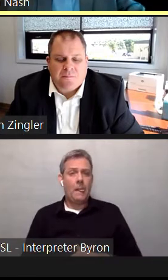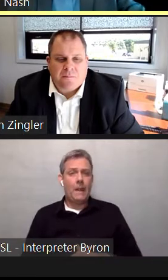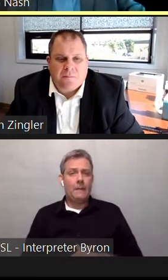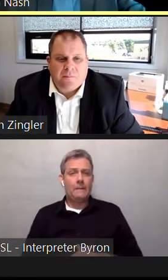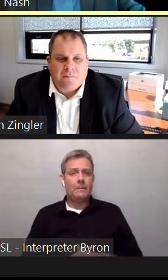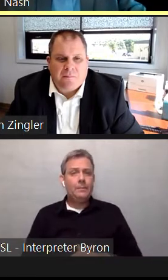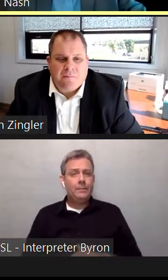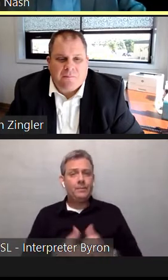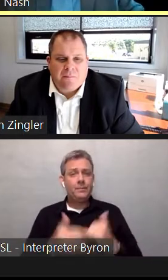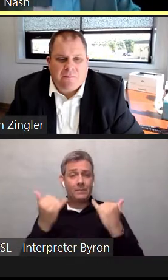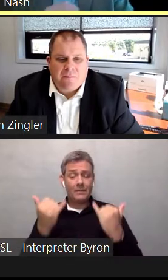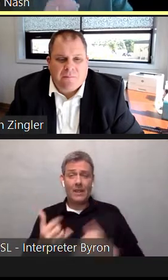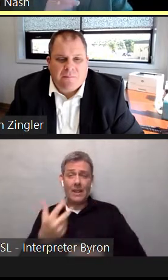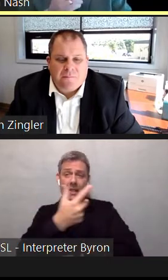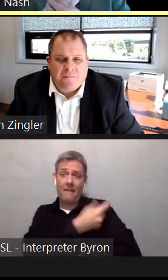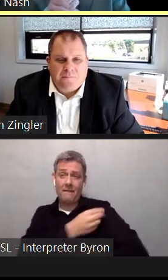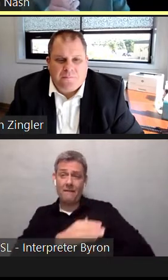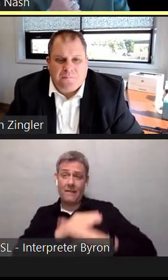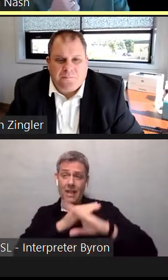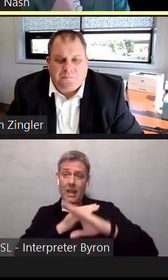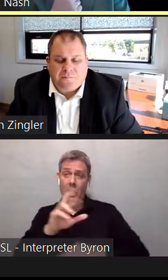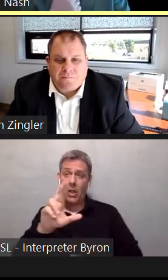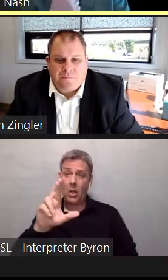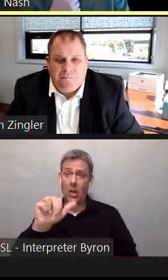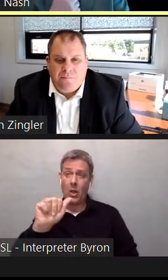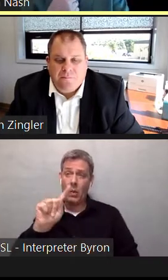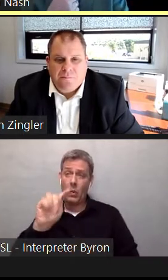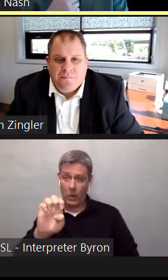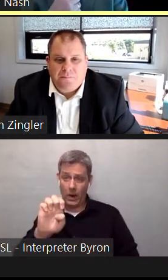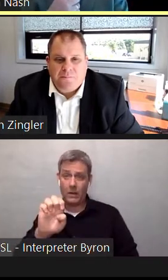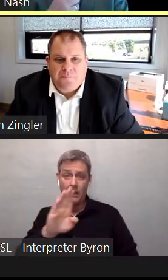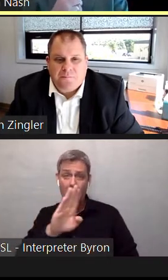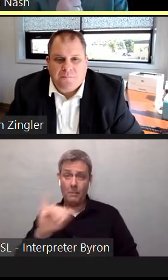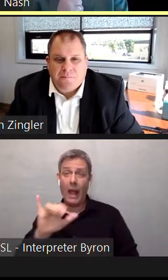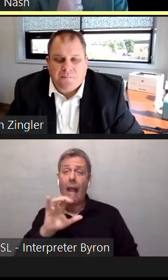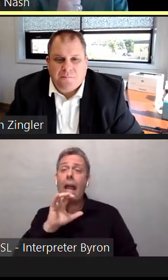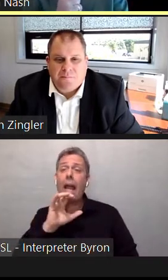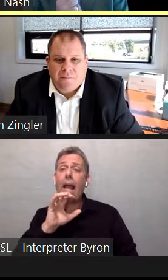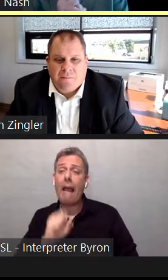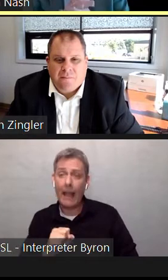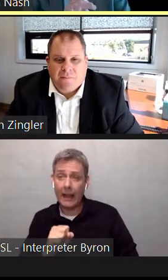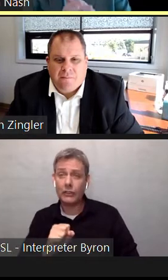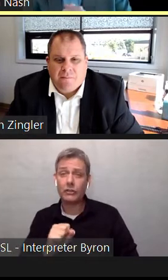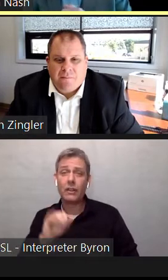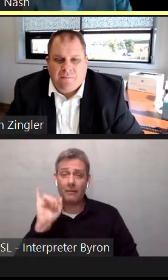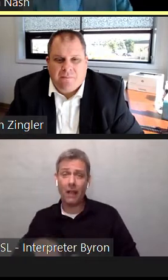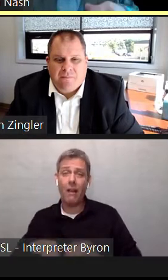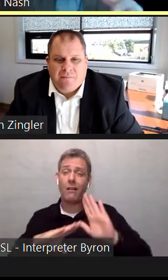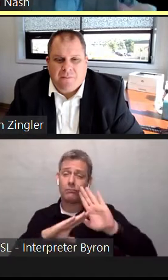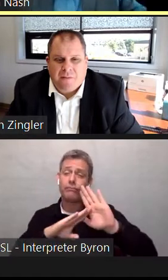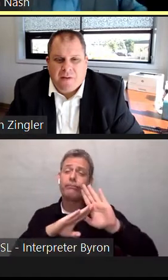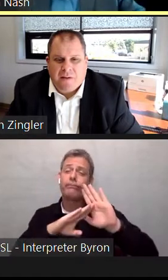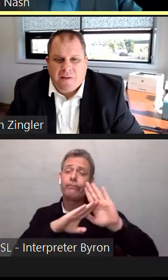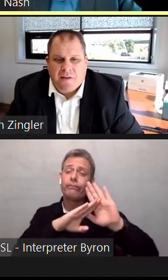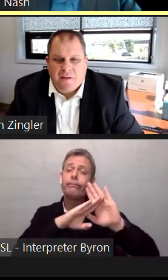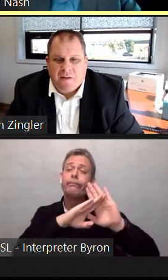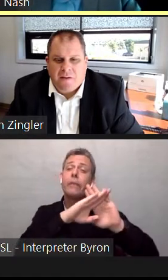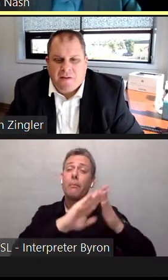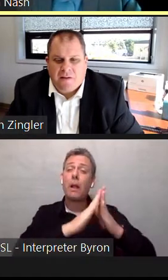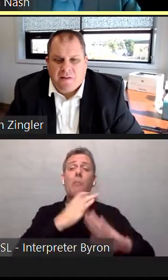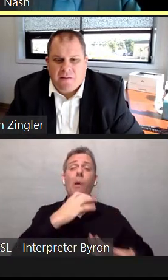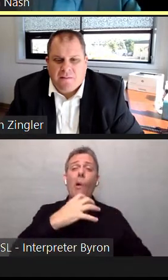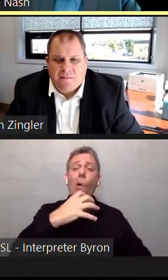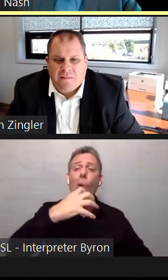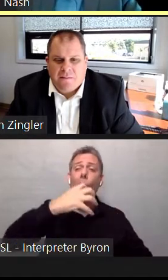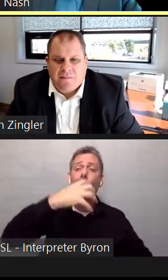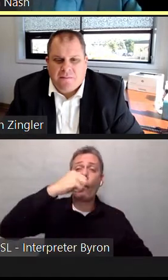the vaccination rates by age, it increases as you get older towards the middle of the group. And then